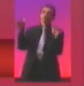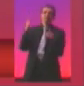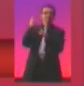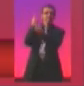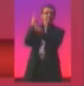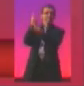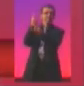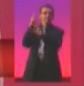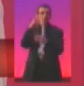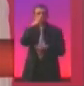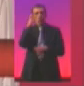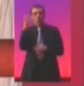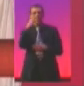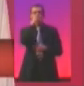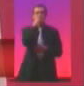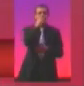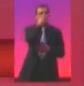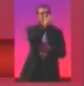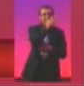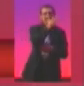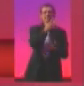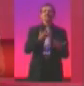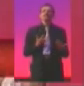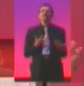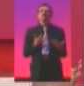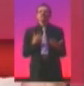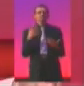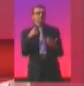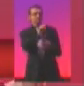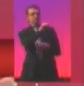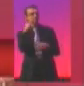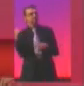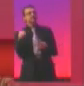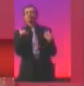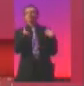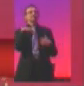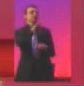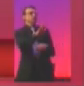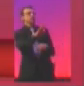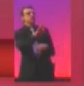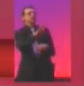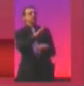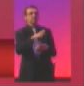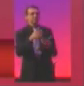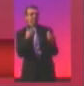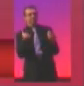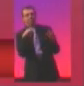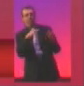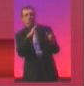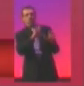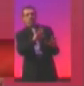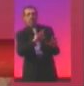when people of 30 years old, 40 years old and 50 years old just say they're not interested in politics. A woman said this to